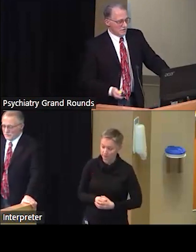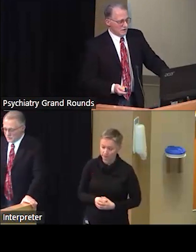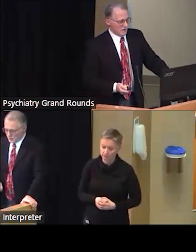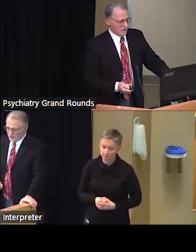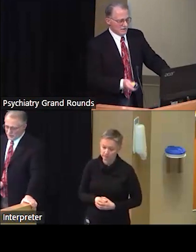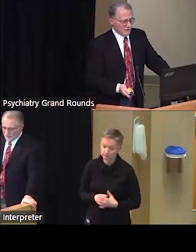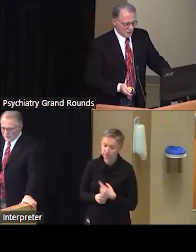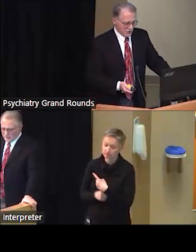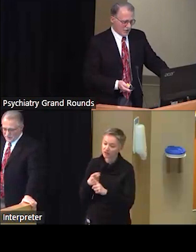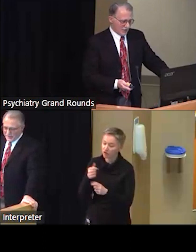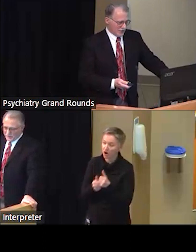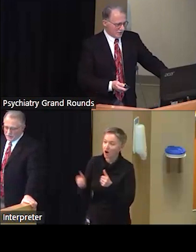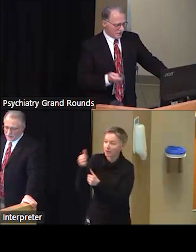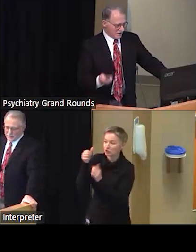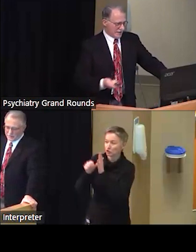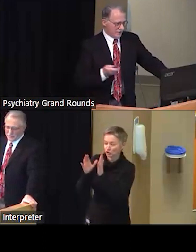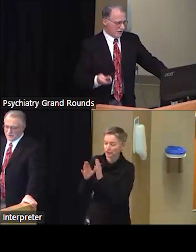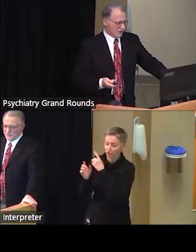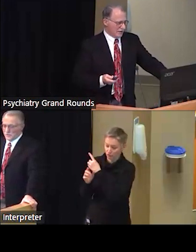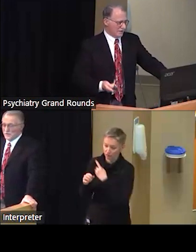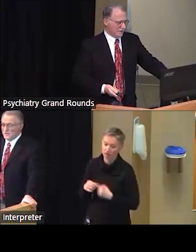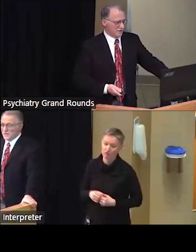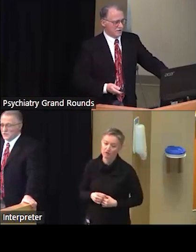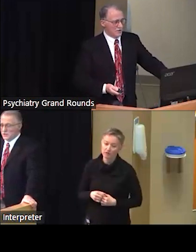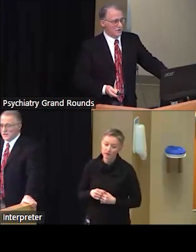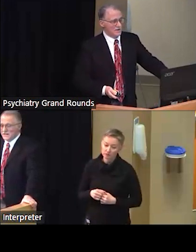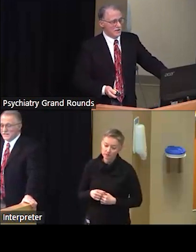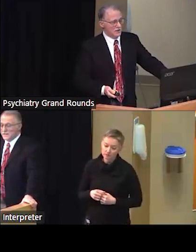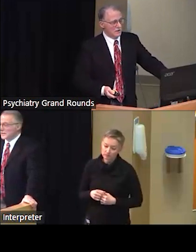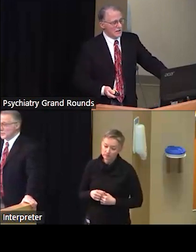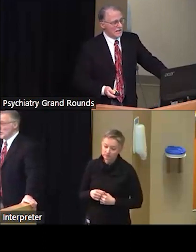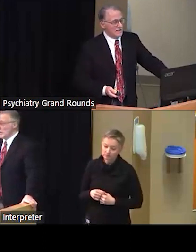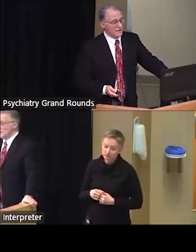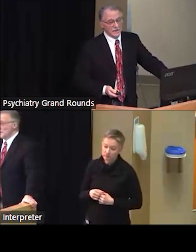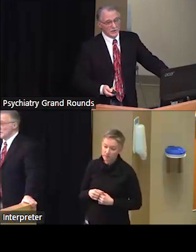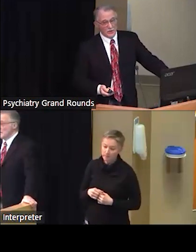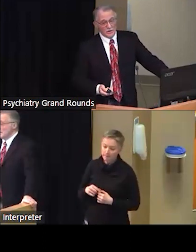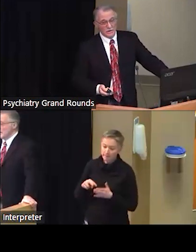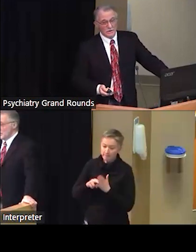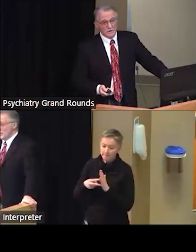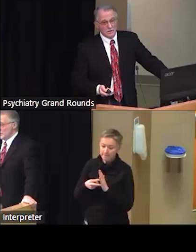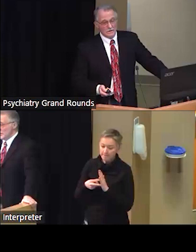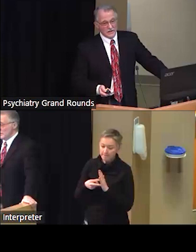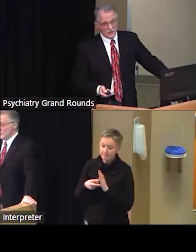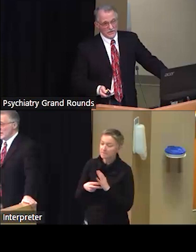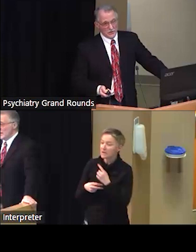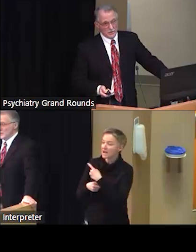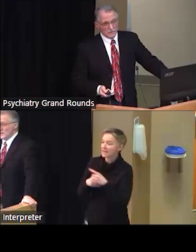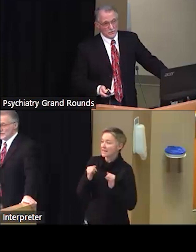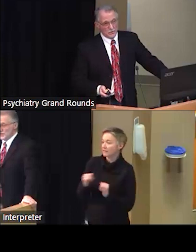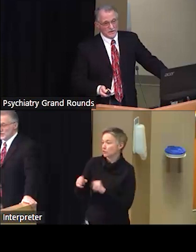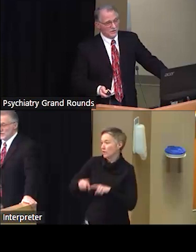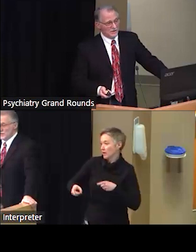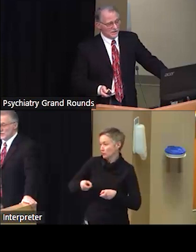This is from the Surgeon General's office, societal, cultural, healthcare system, organizational. It's out of the control of the